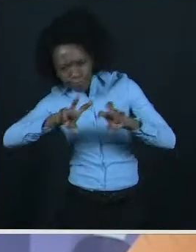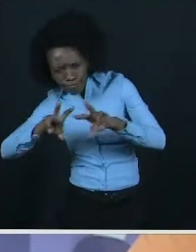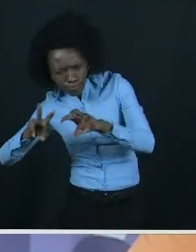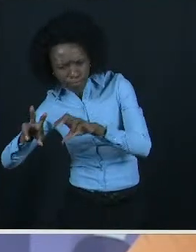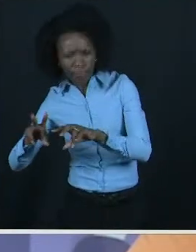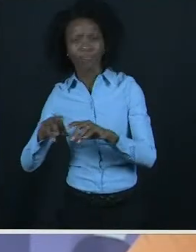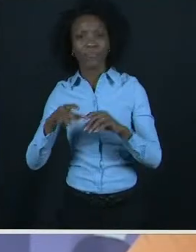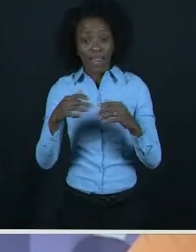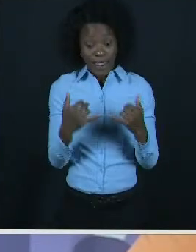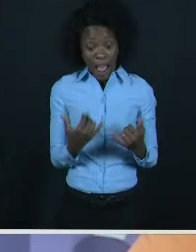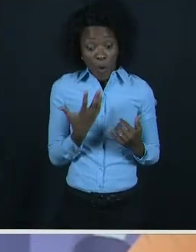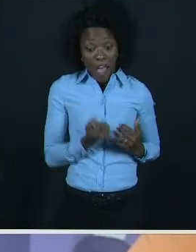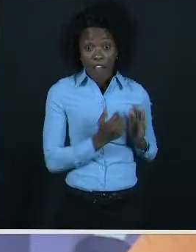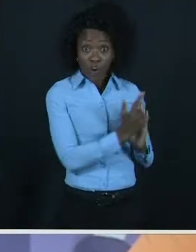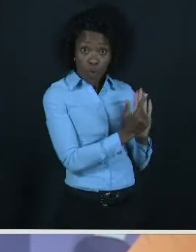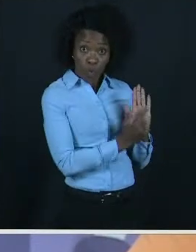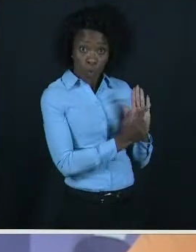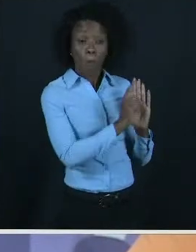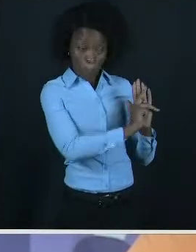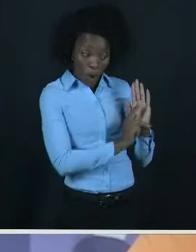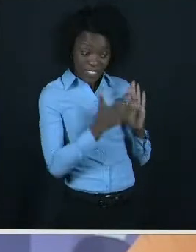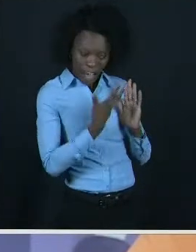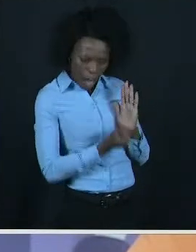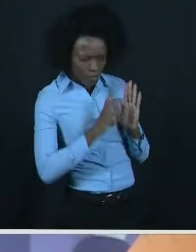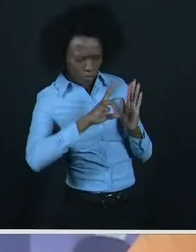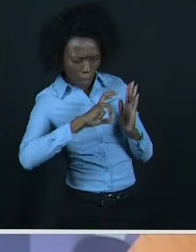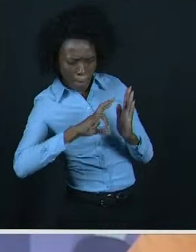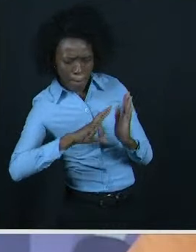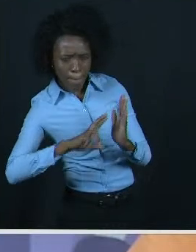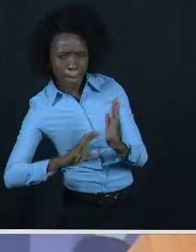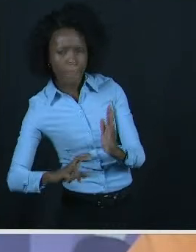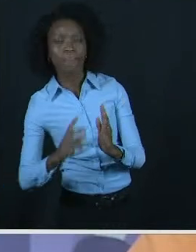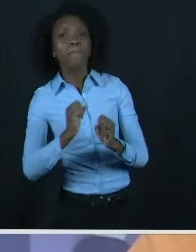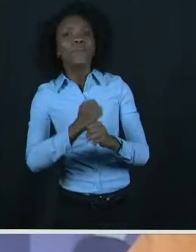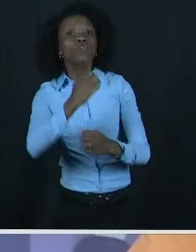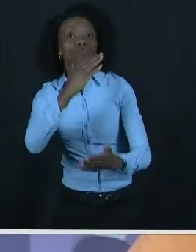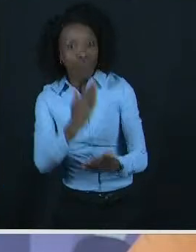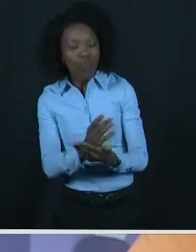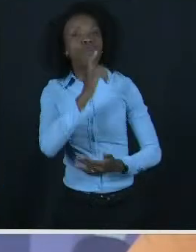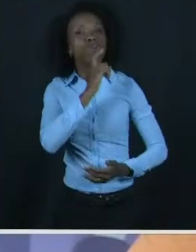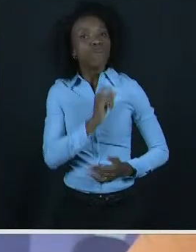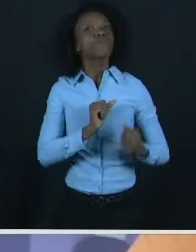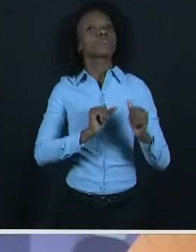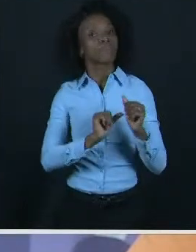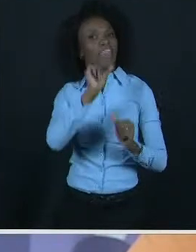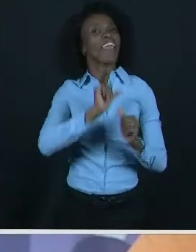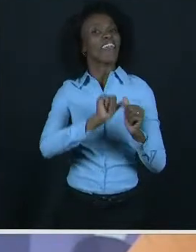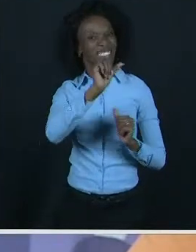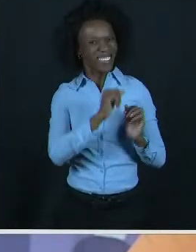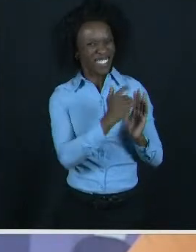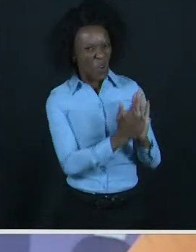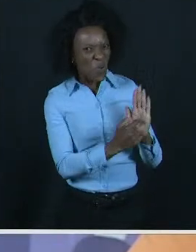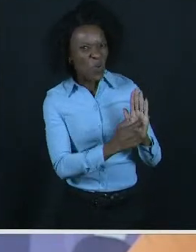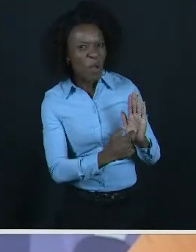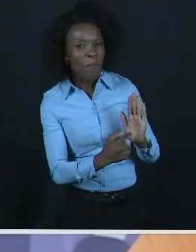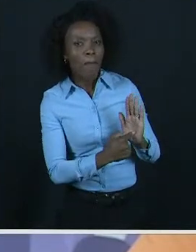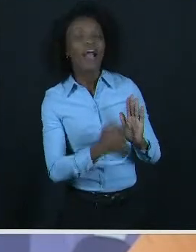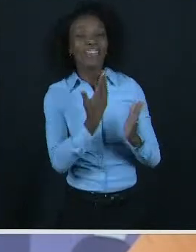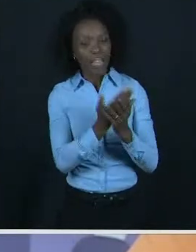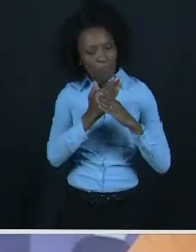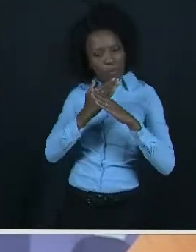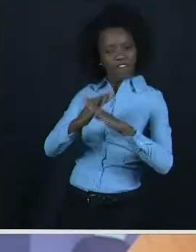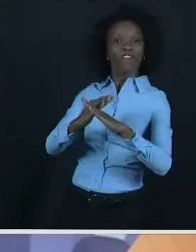to ensure that they are more effective at preventing gender-based violence